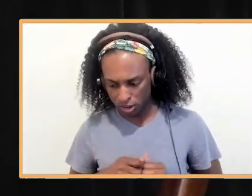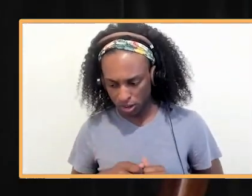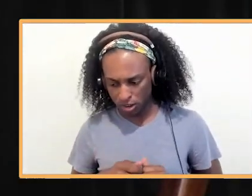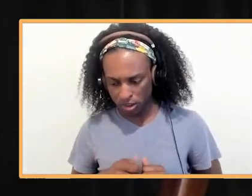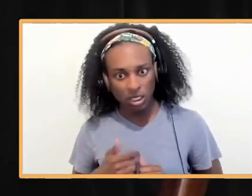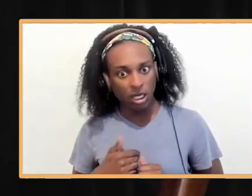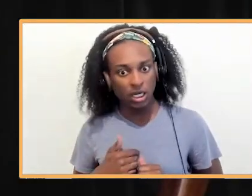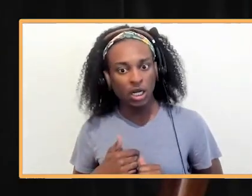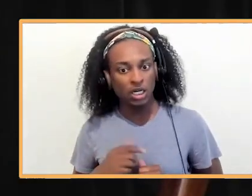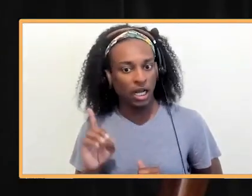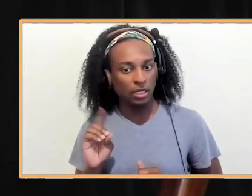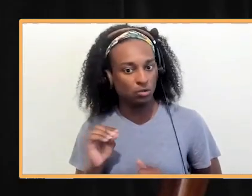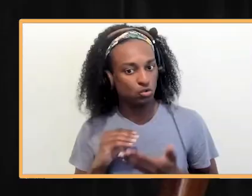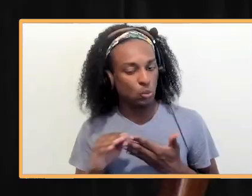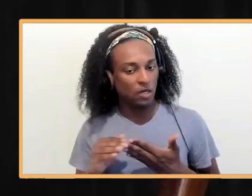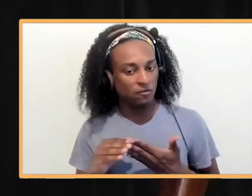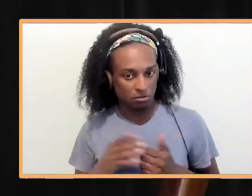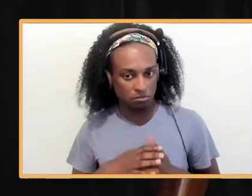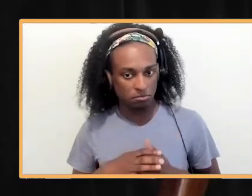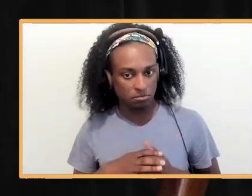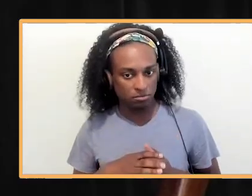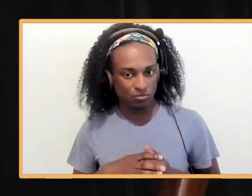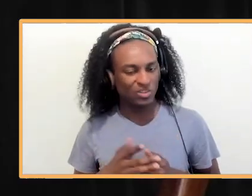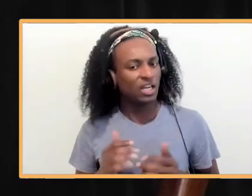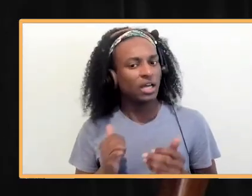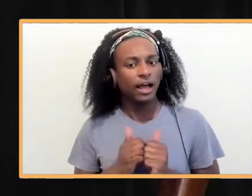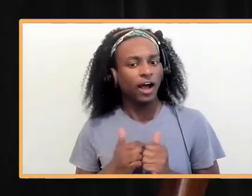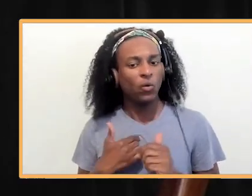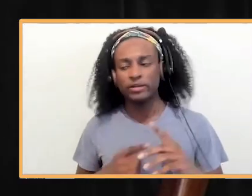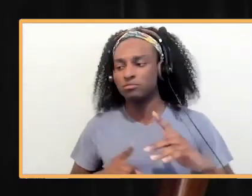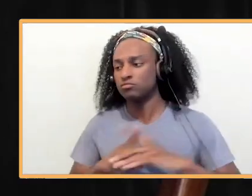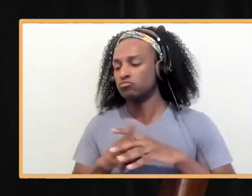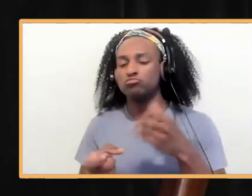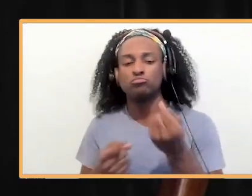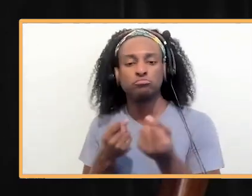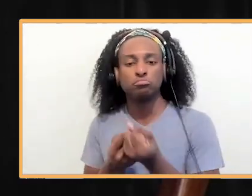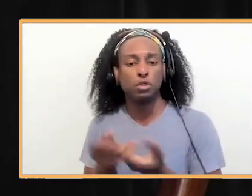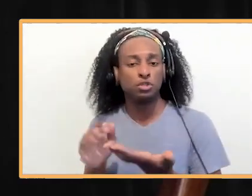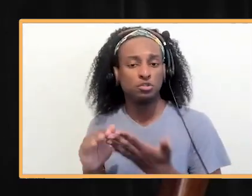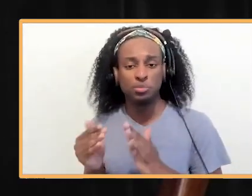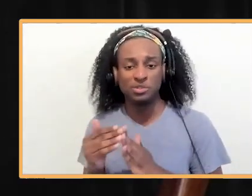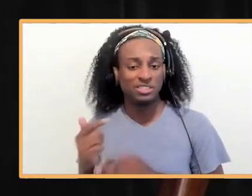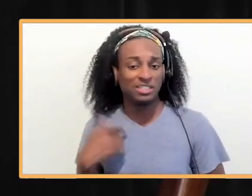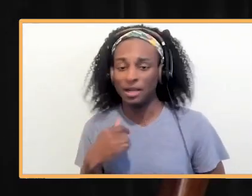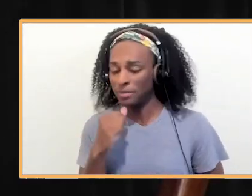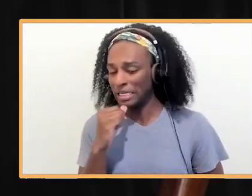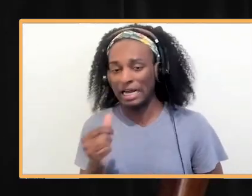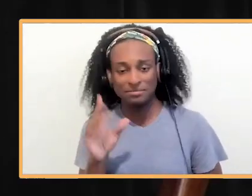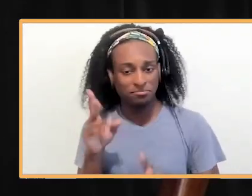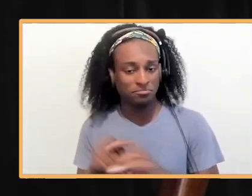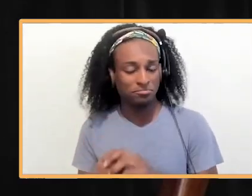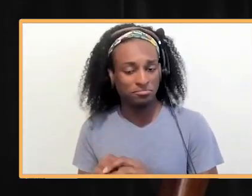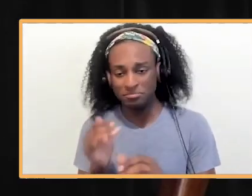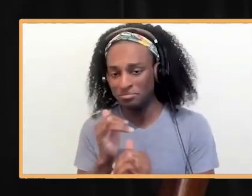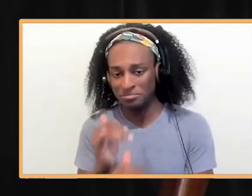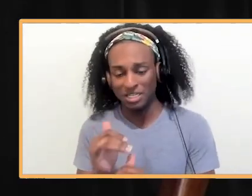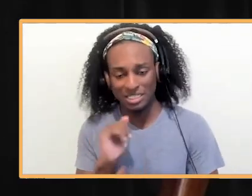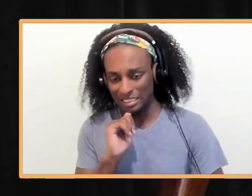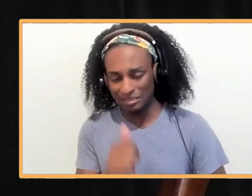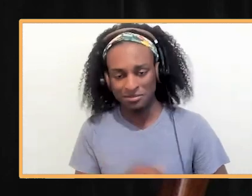how do I show up, for communities that I'm not physically part of, right?